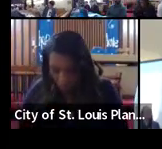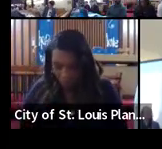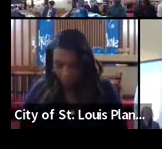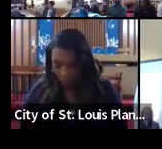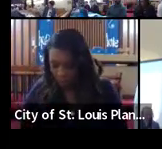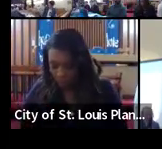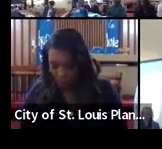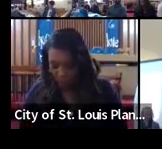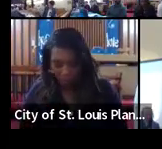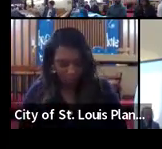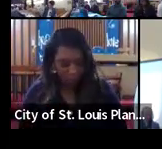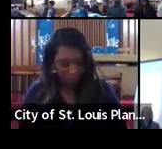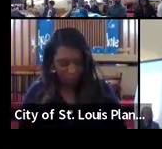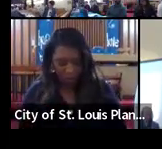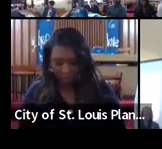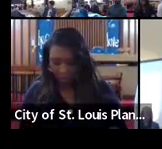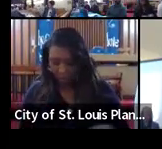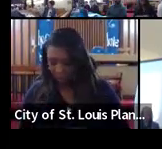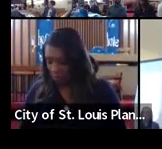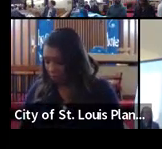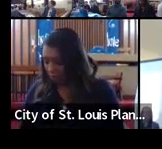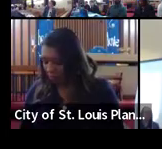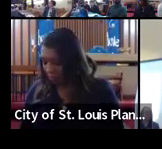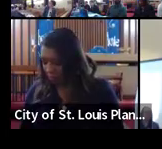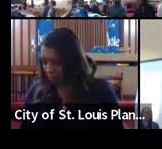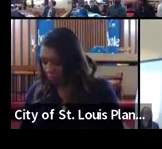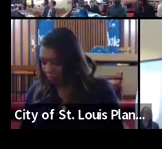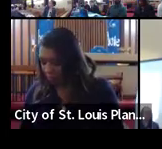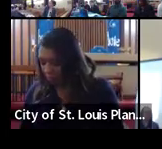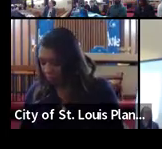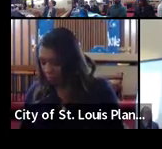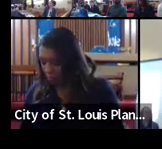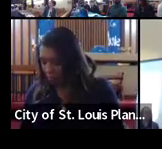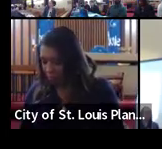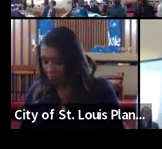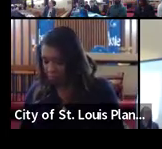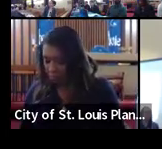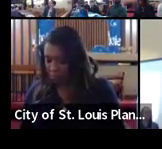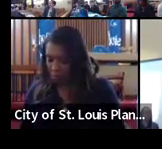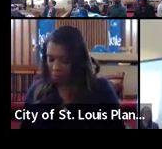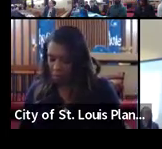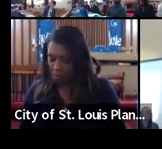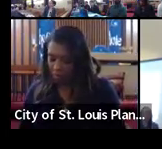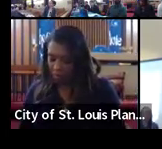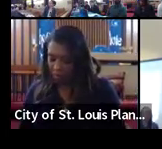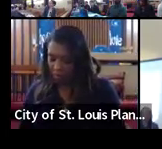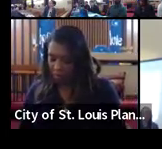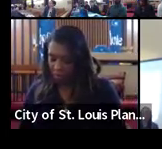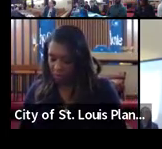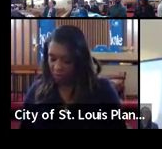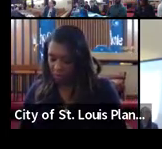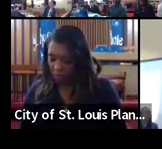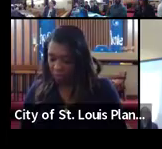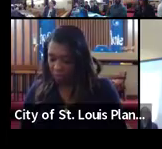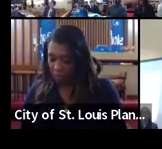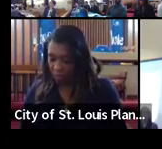I'm definitely a part of the greater Ville and Ville community, Summerite, Riddick Elementary.